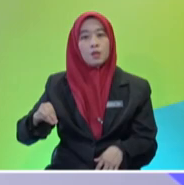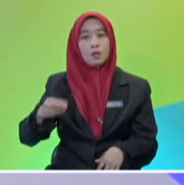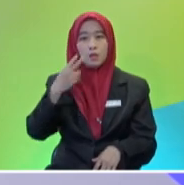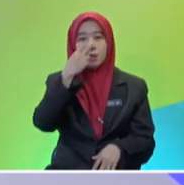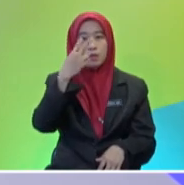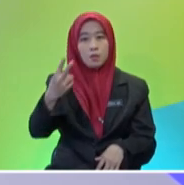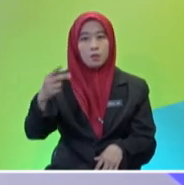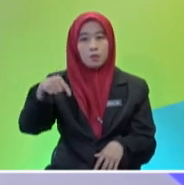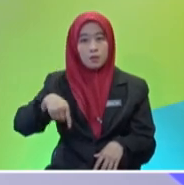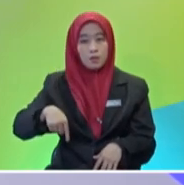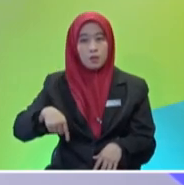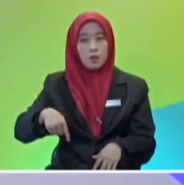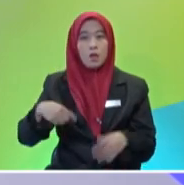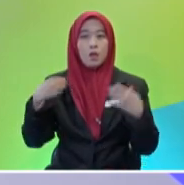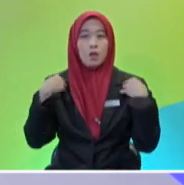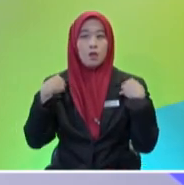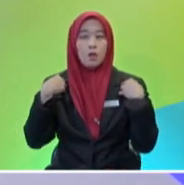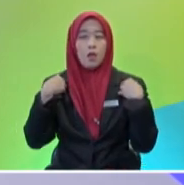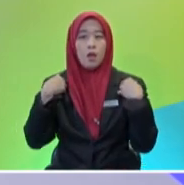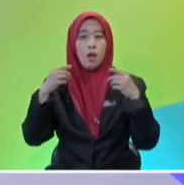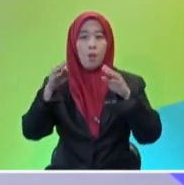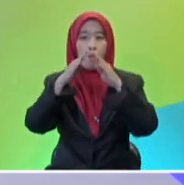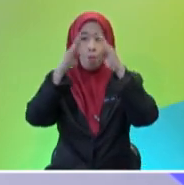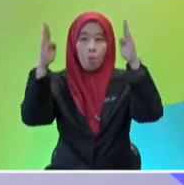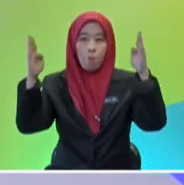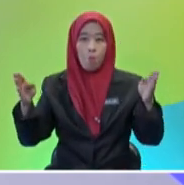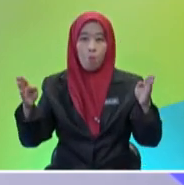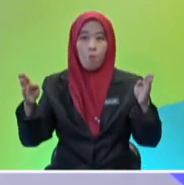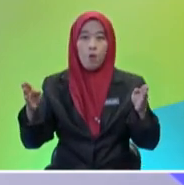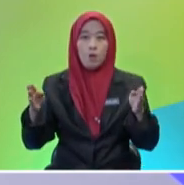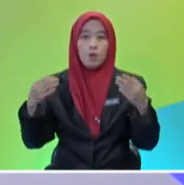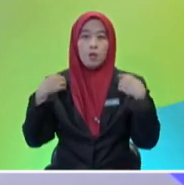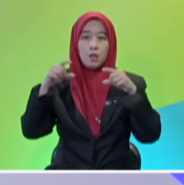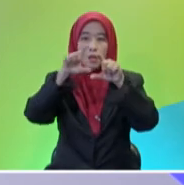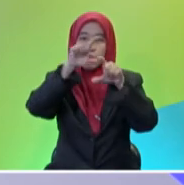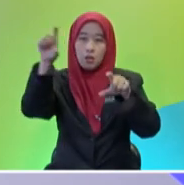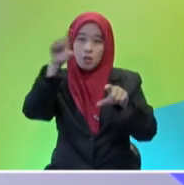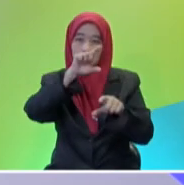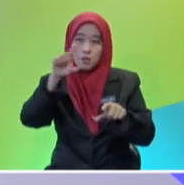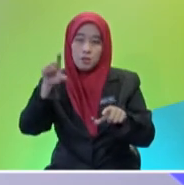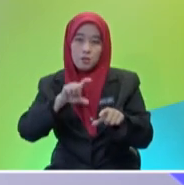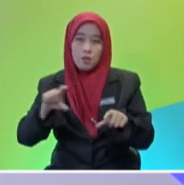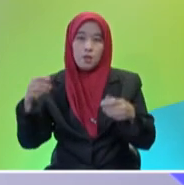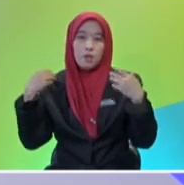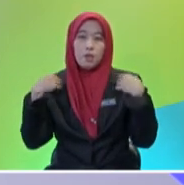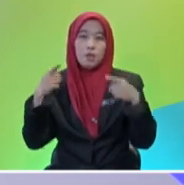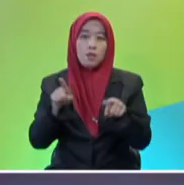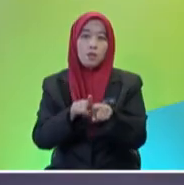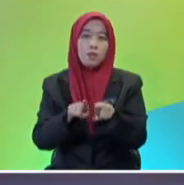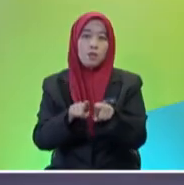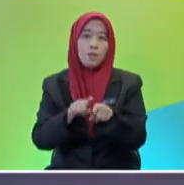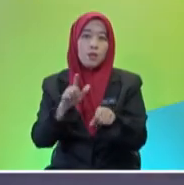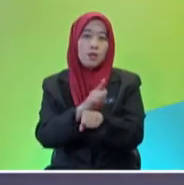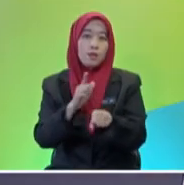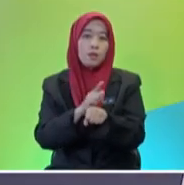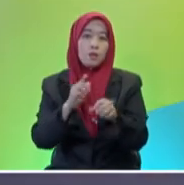here, we have a board here. Okay, the board has lines. Okay, just like your exercise book in school. Okay,